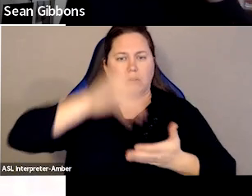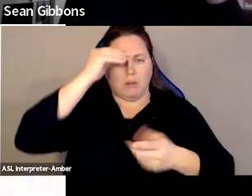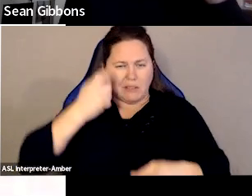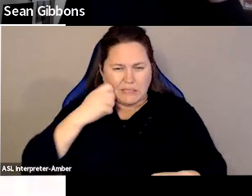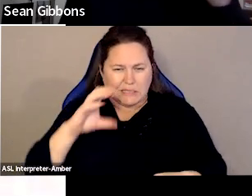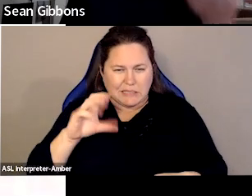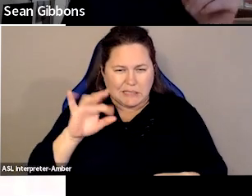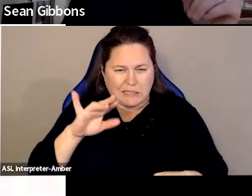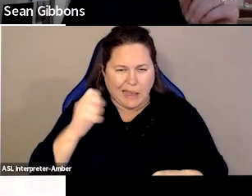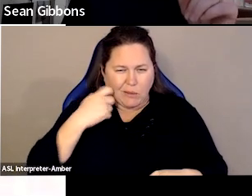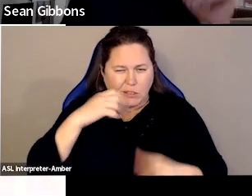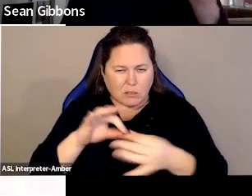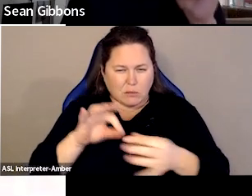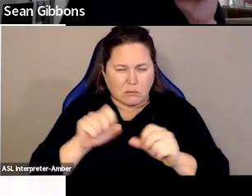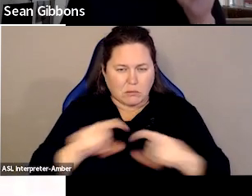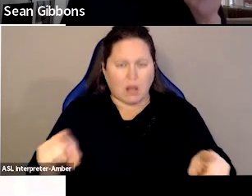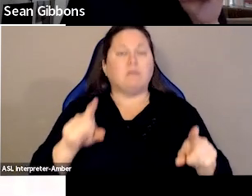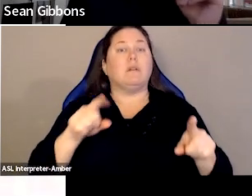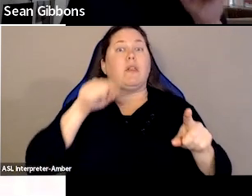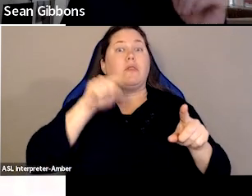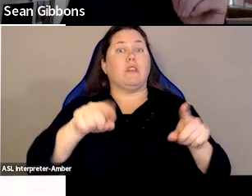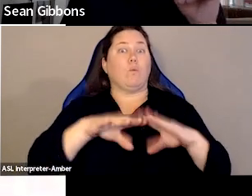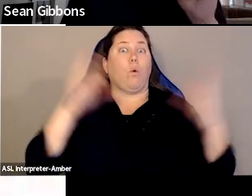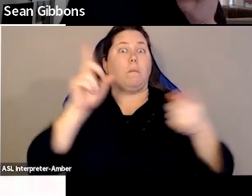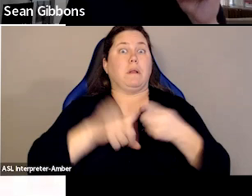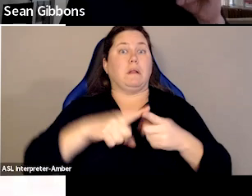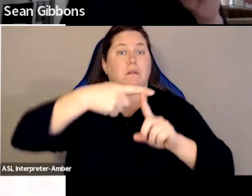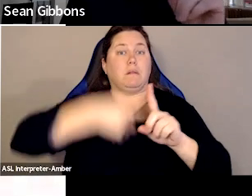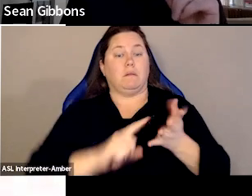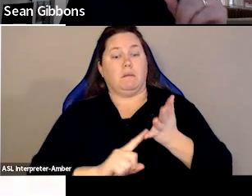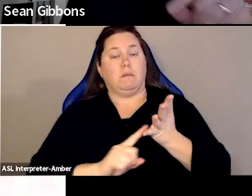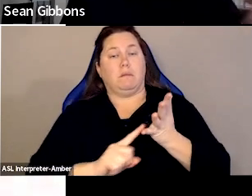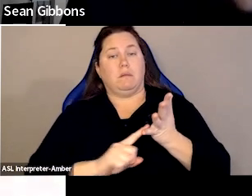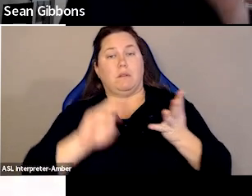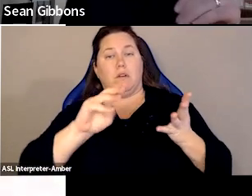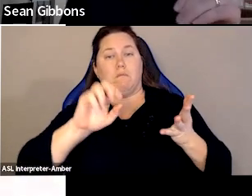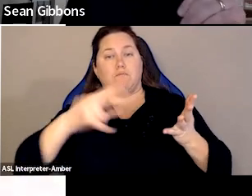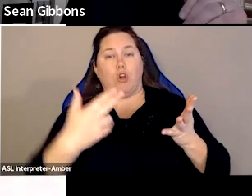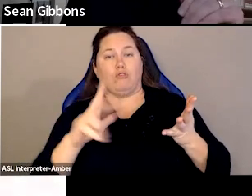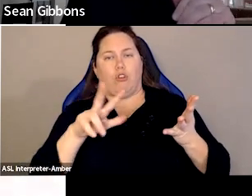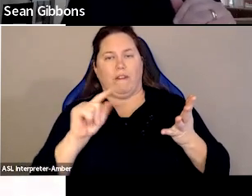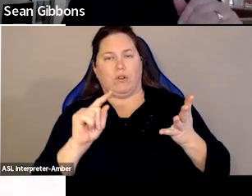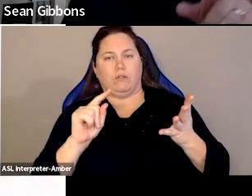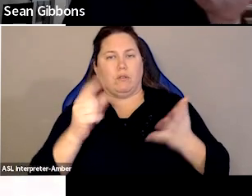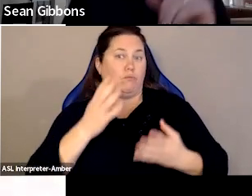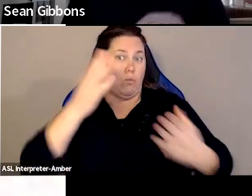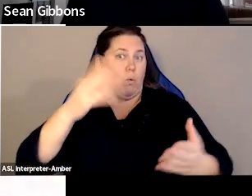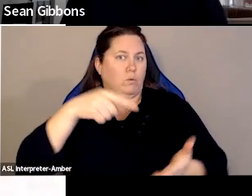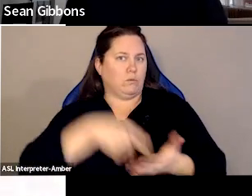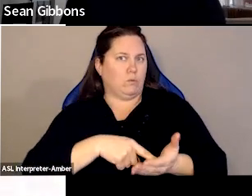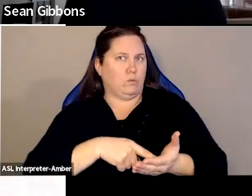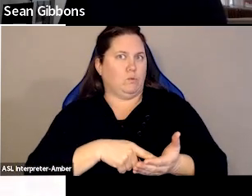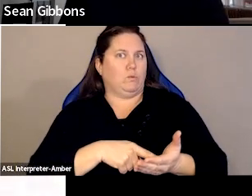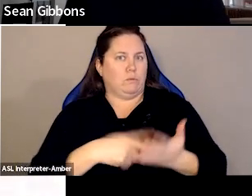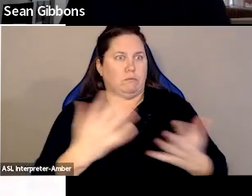chat. We will have this open until the end of this month, so March 31st is our deadline for proposals, but very, very excited to have everybody with us. And right now